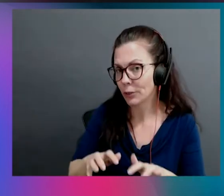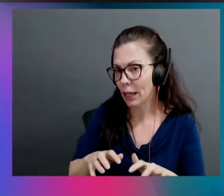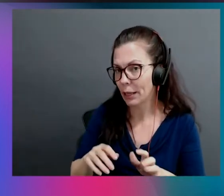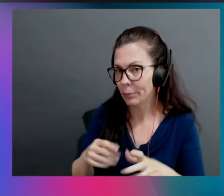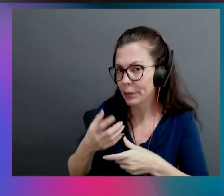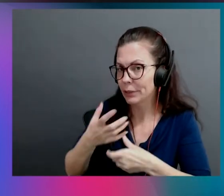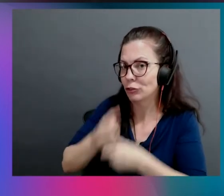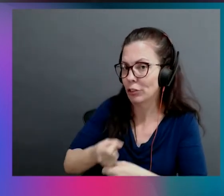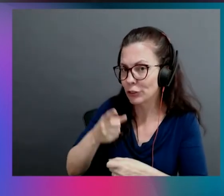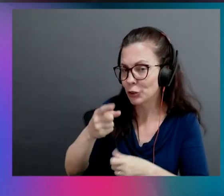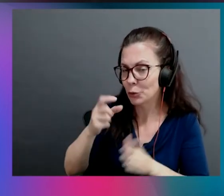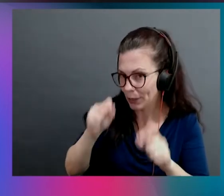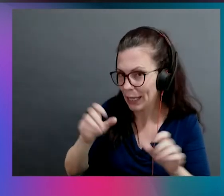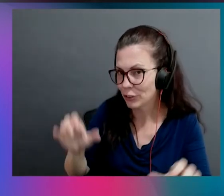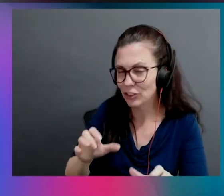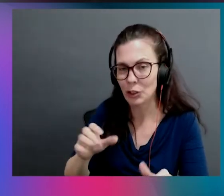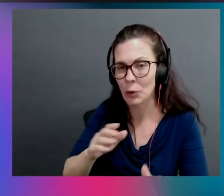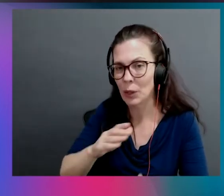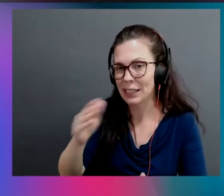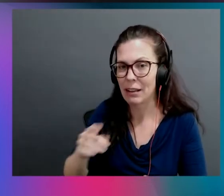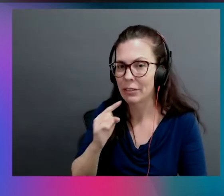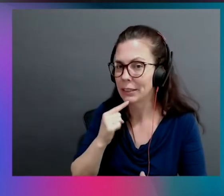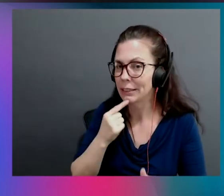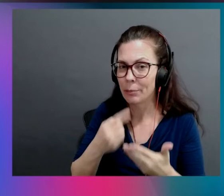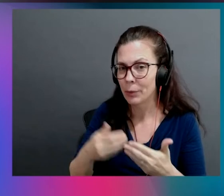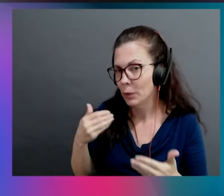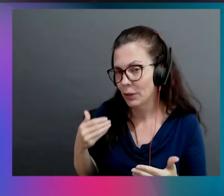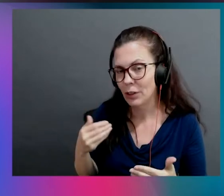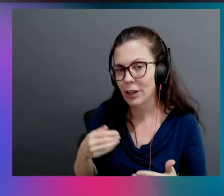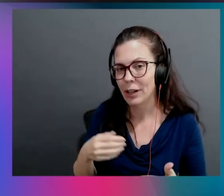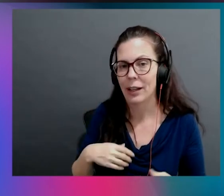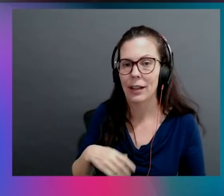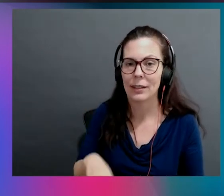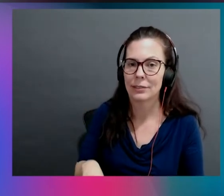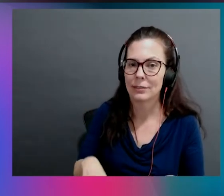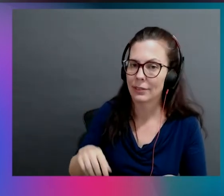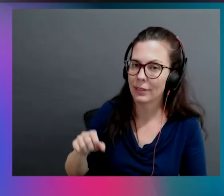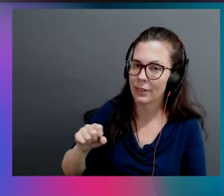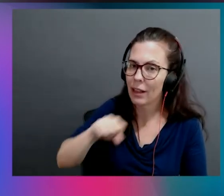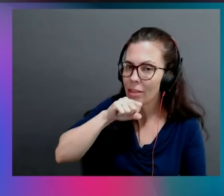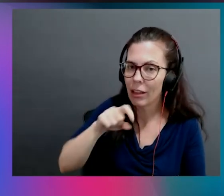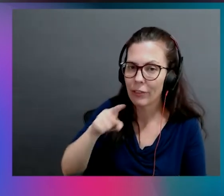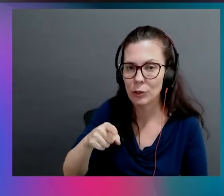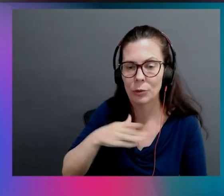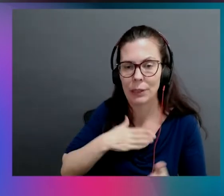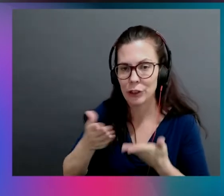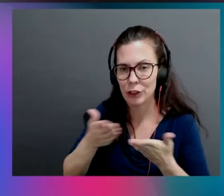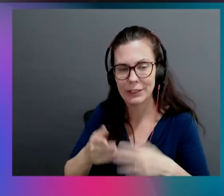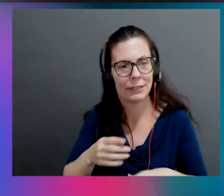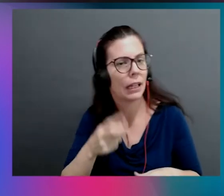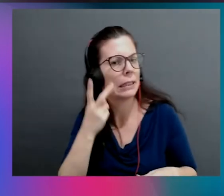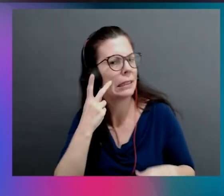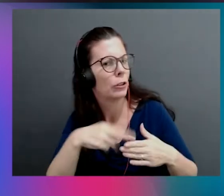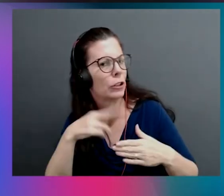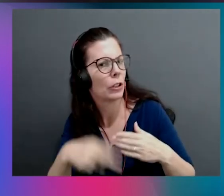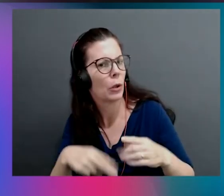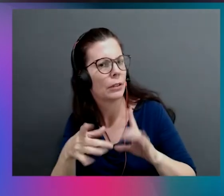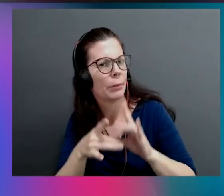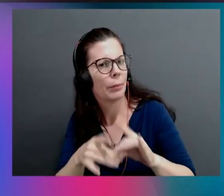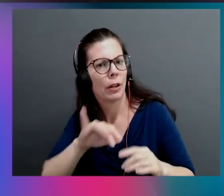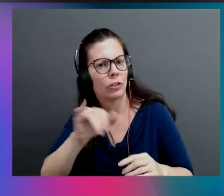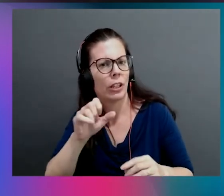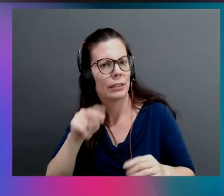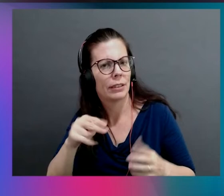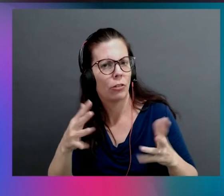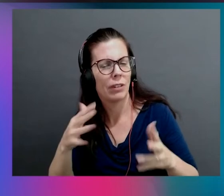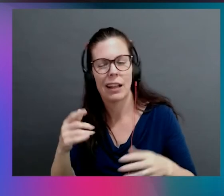You can do it. Never let me down before. I love you as a service. But I notice you have a results.json there already. Oh, I think that's from